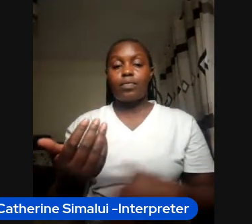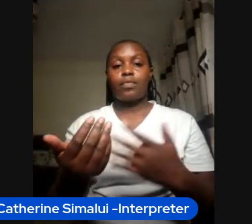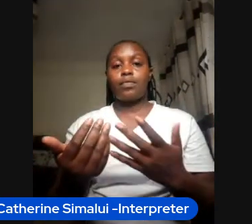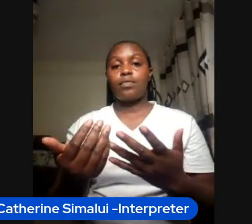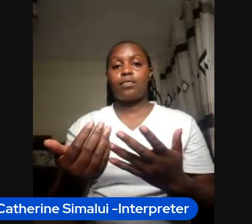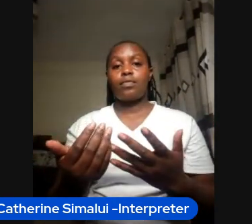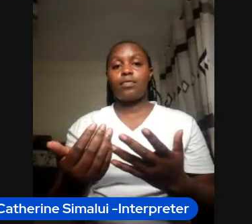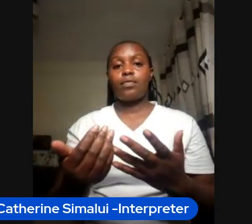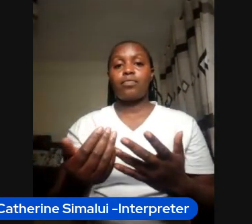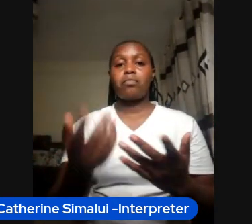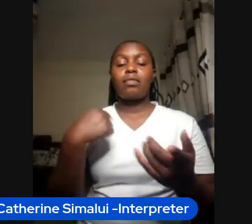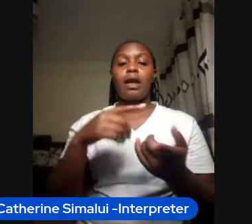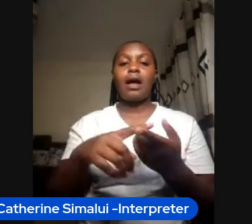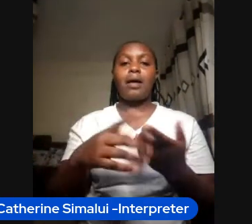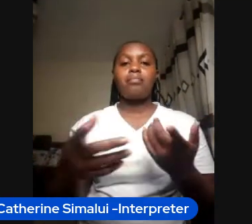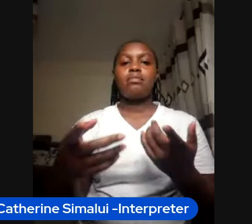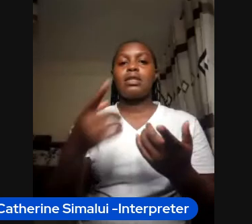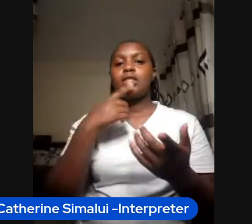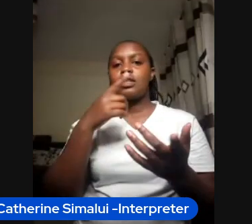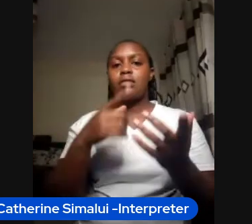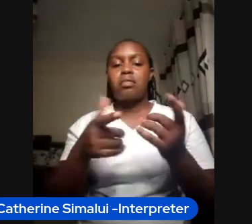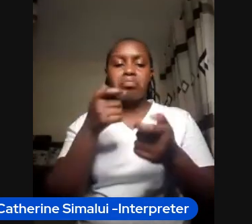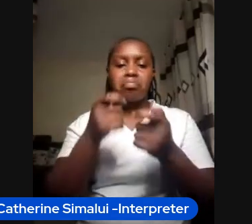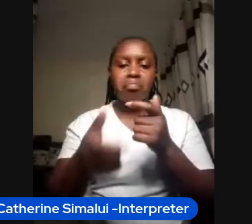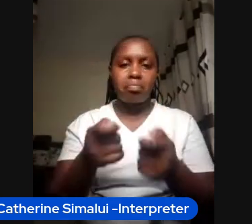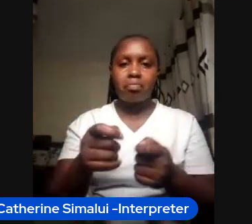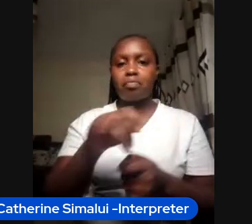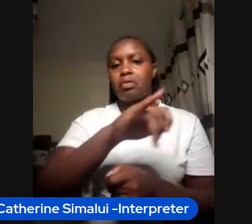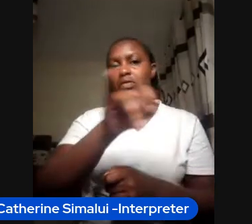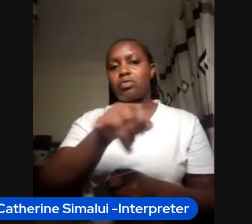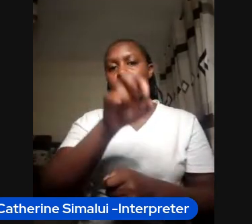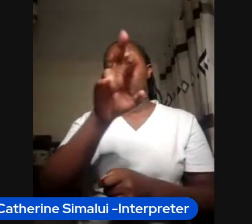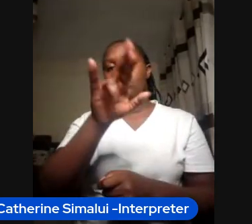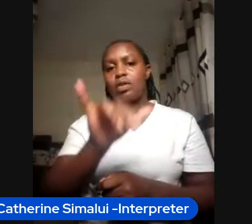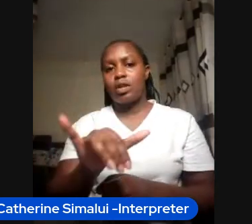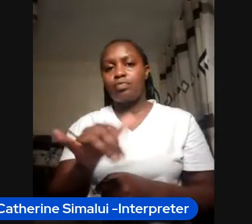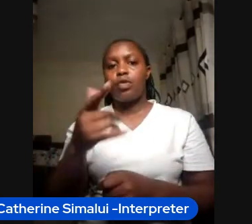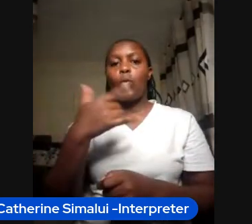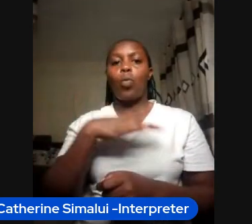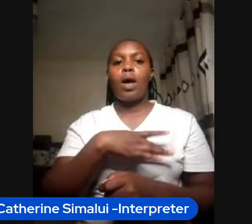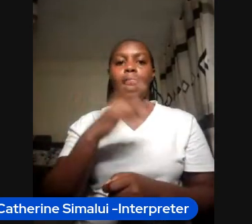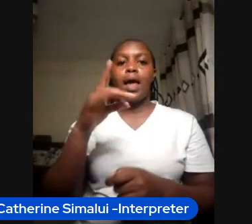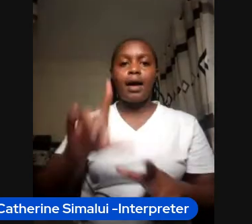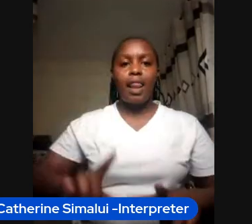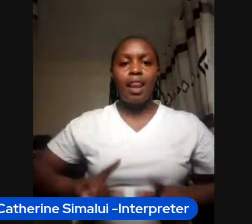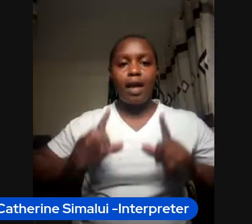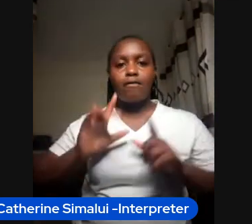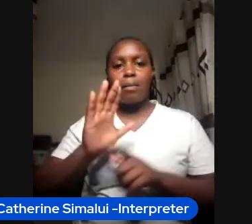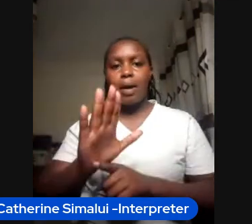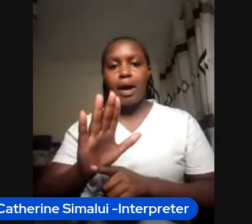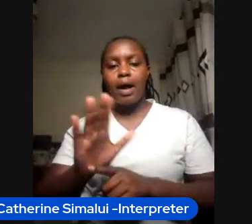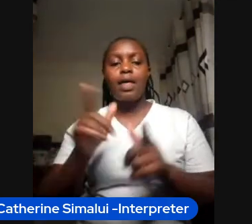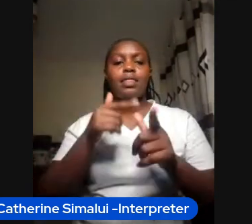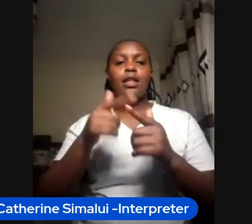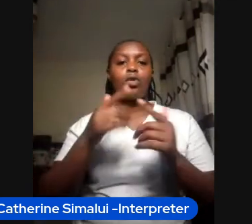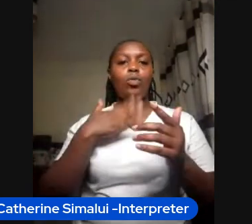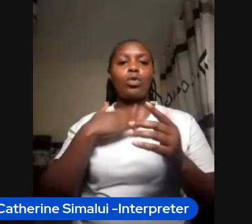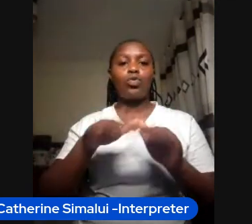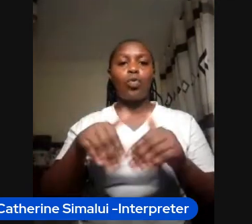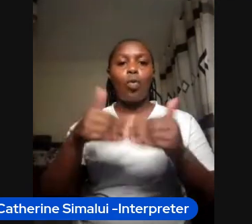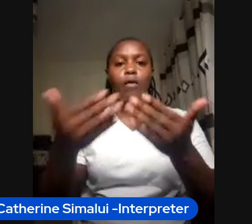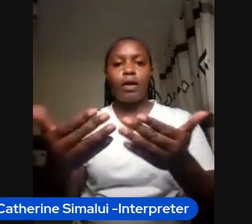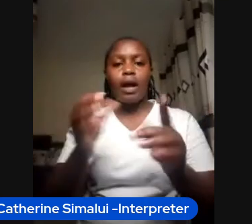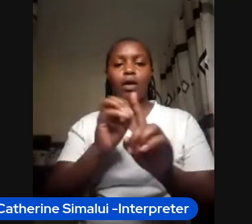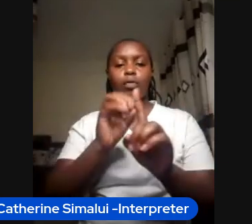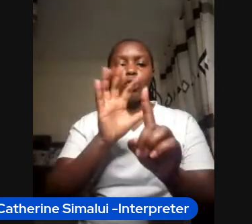texted that Jerry, we like your content and we would like to give you exposure. Exposure is non-payment. Persons with